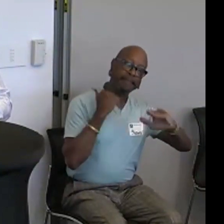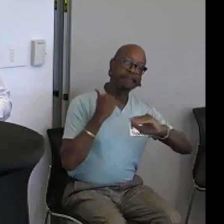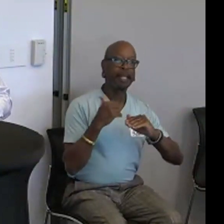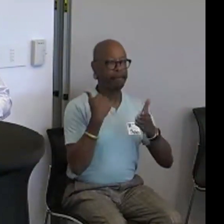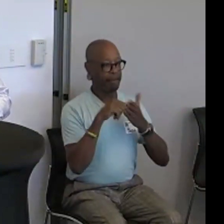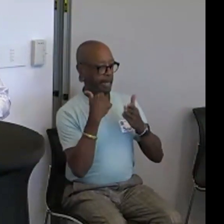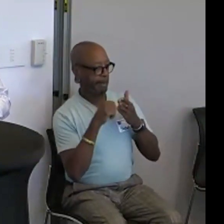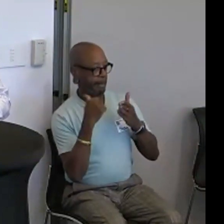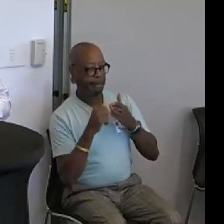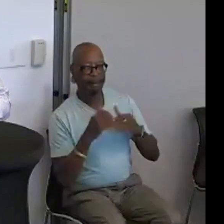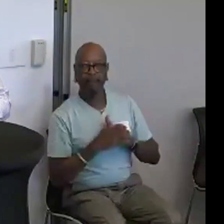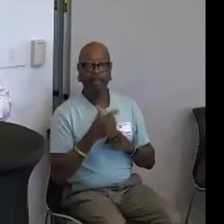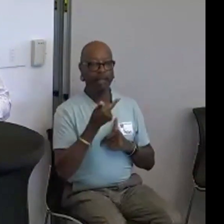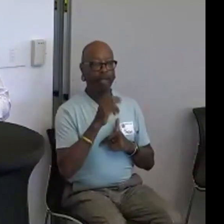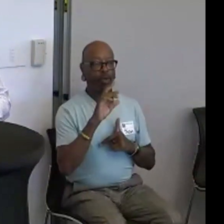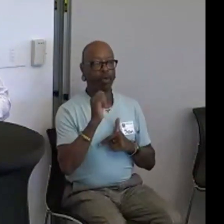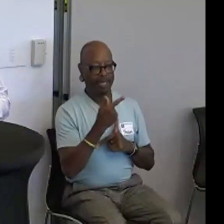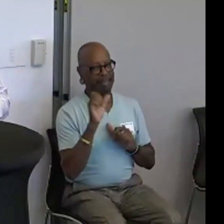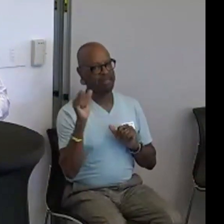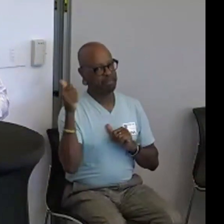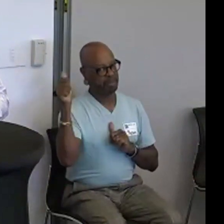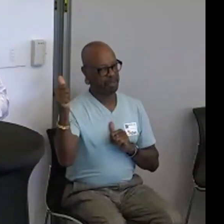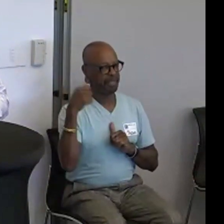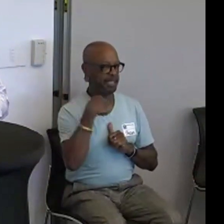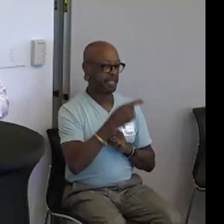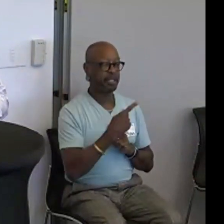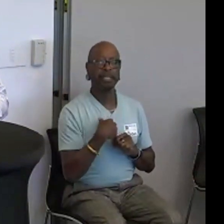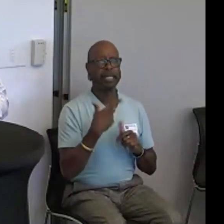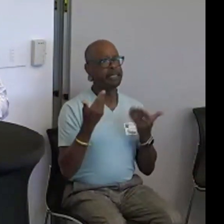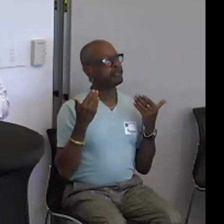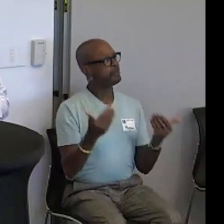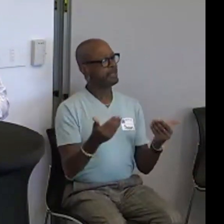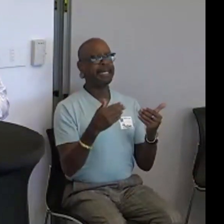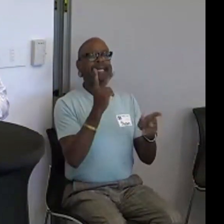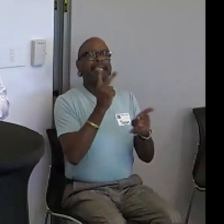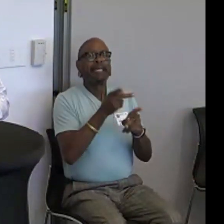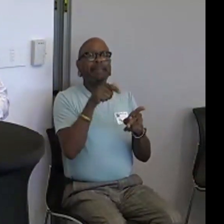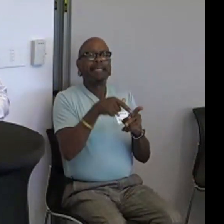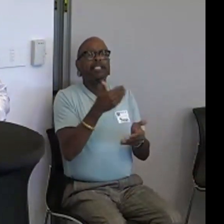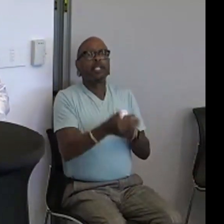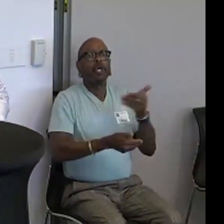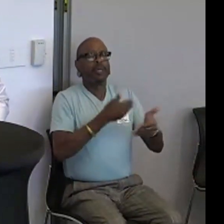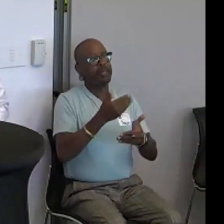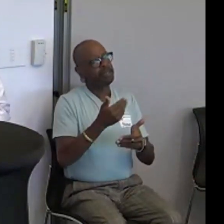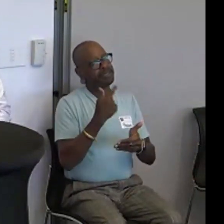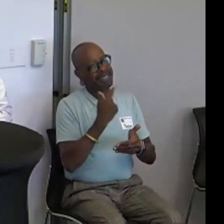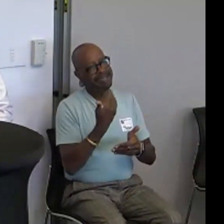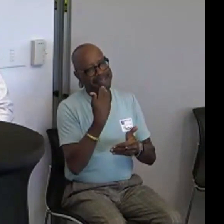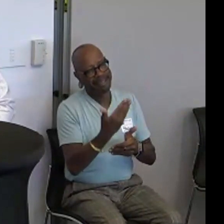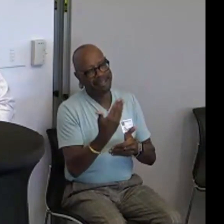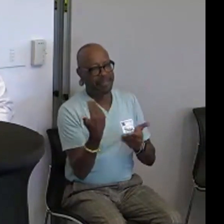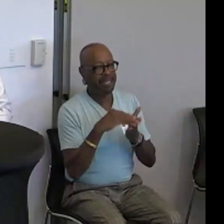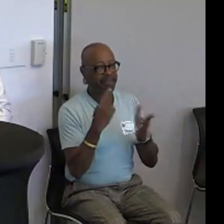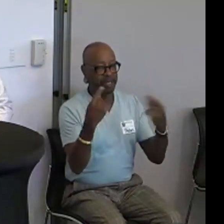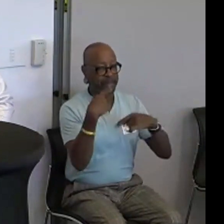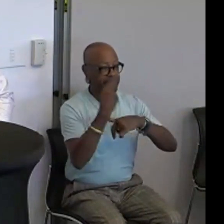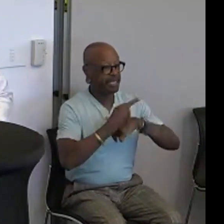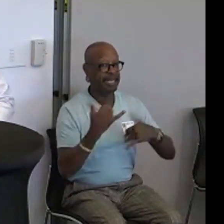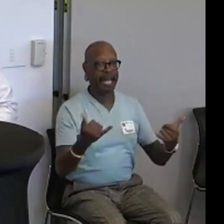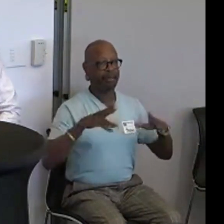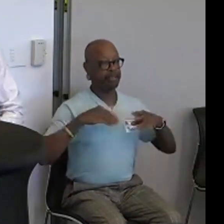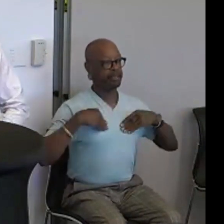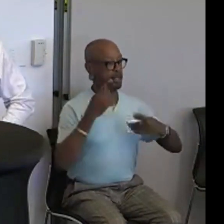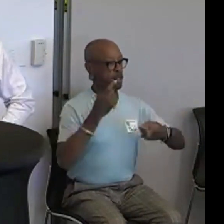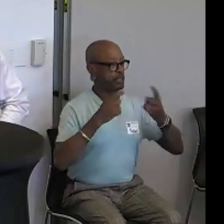Greg can tell you, but let's keep this going. And I want to just say thank you again for coming today. And we'll go to questions now.